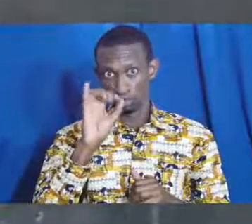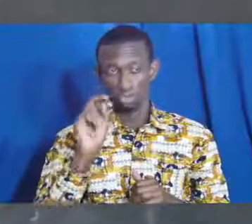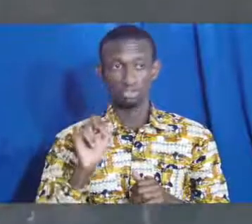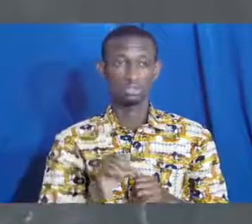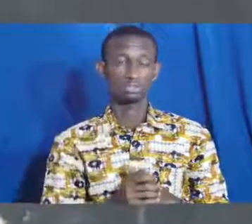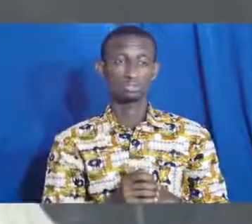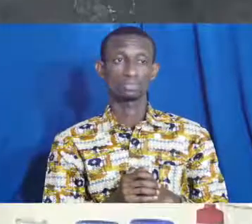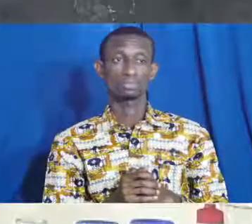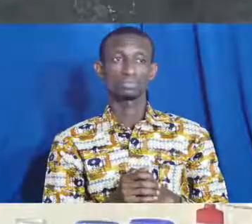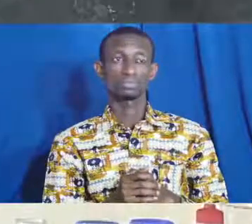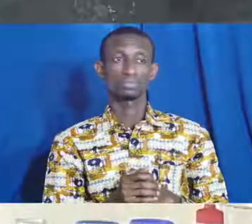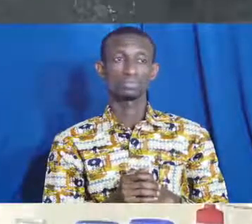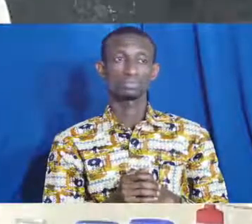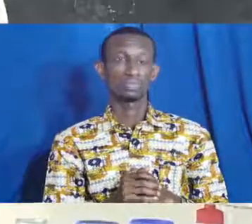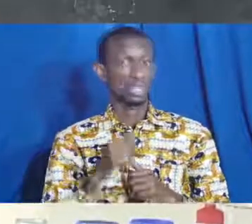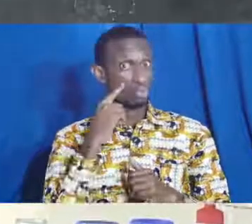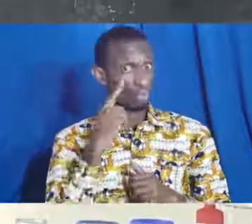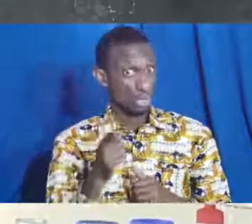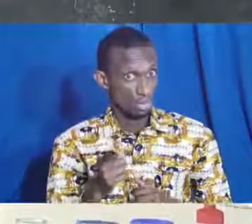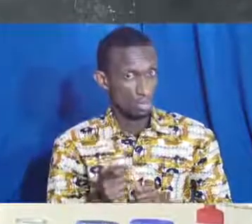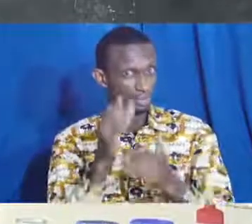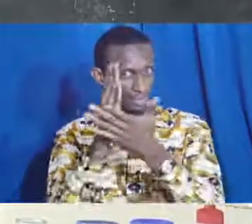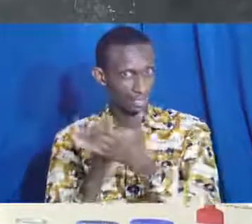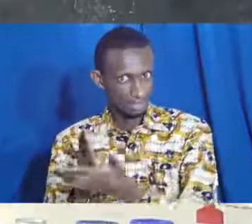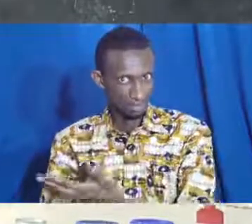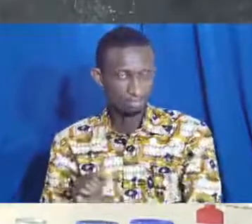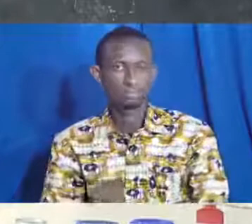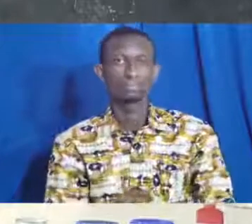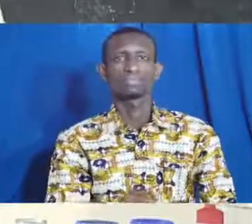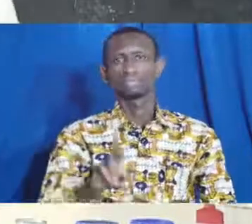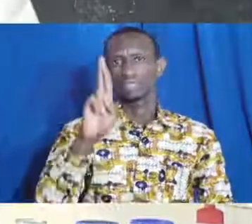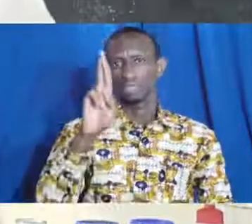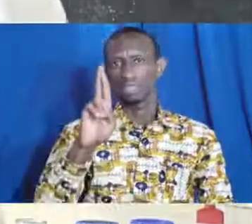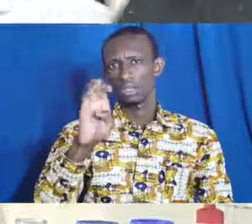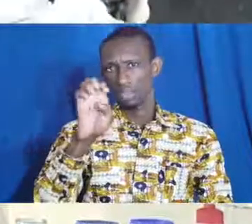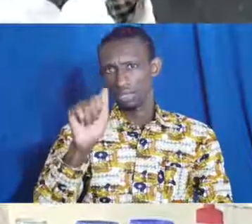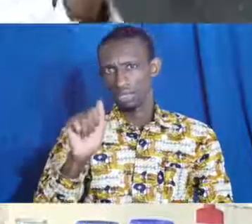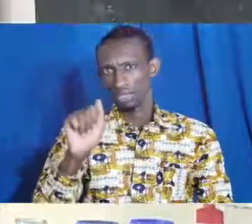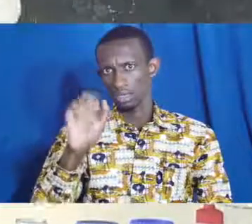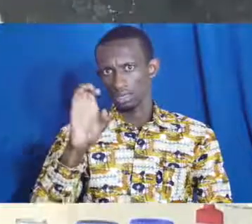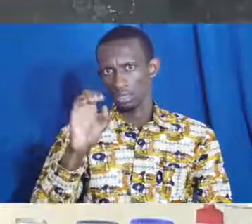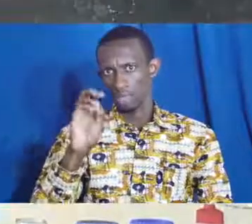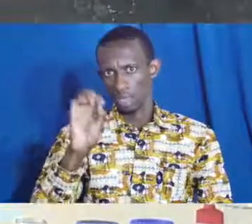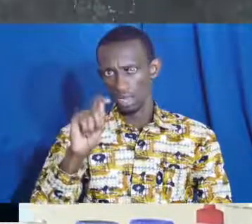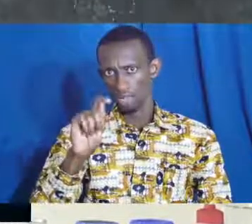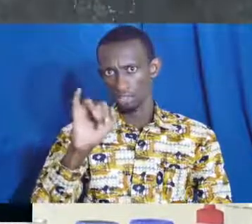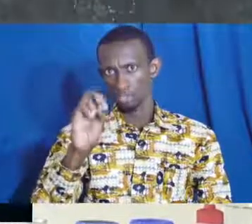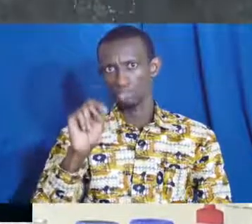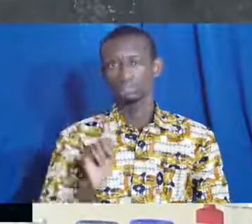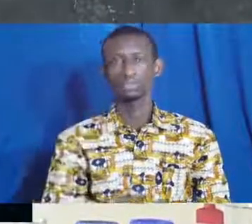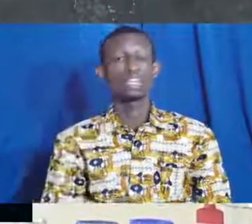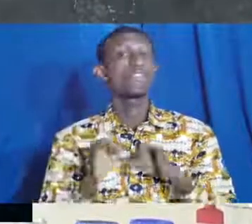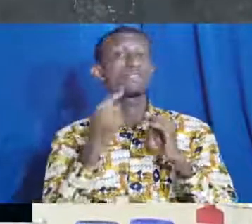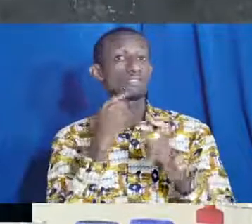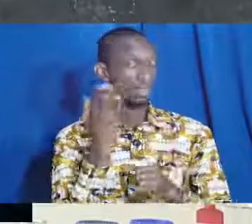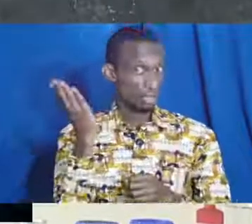We are going to look at the types of reactions. When we talk about reactions, we are referring to the chemical processes.